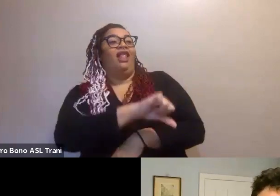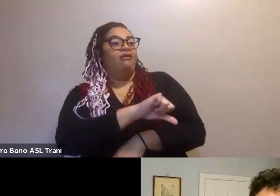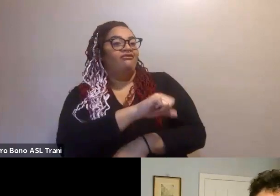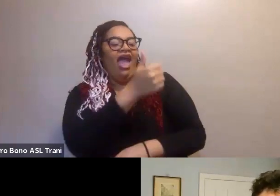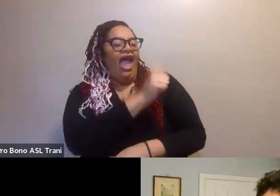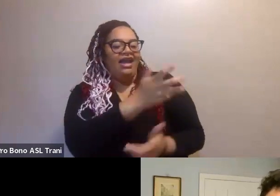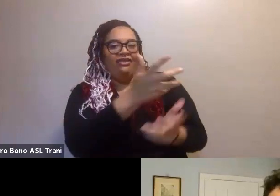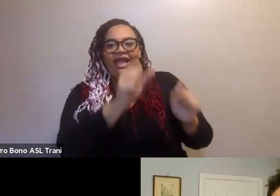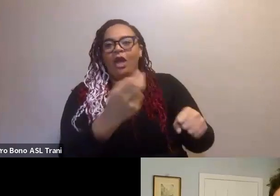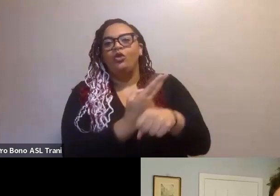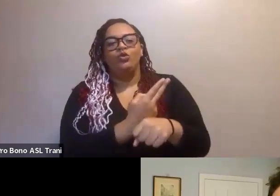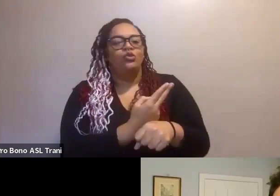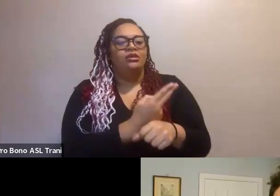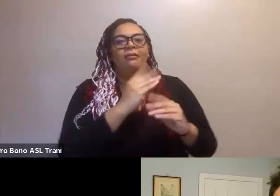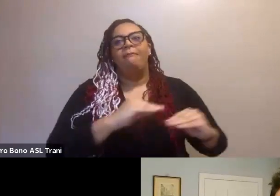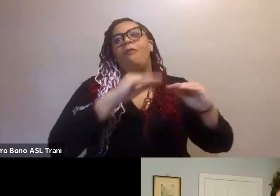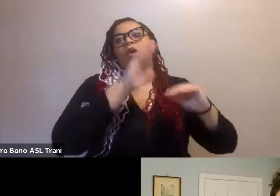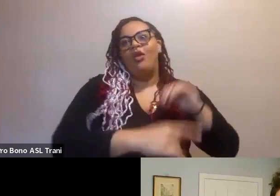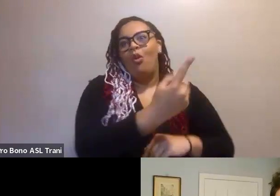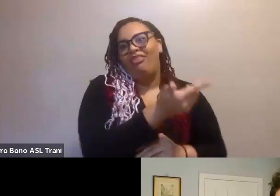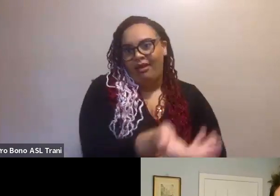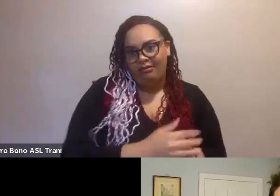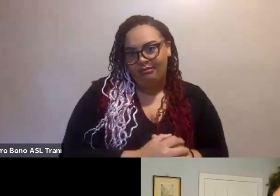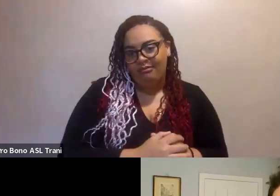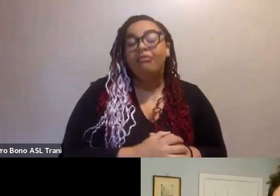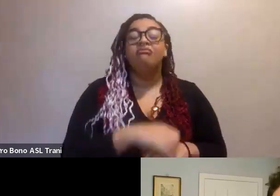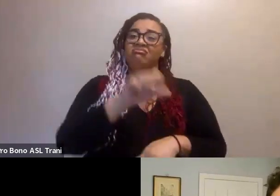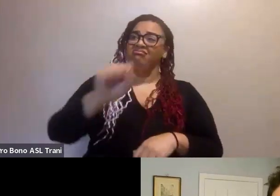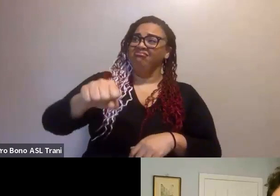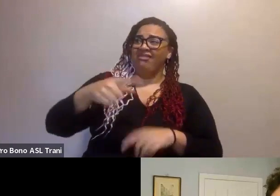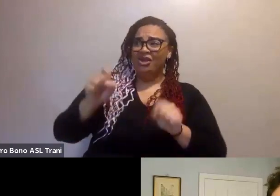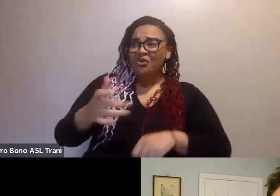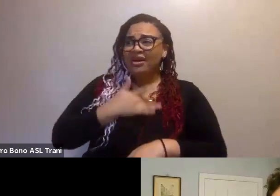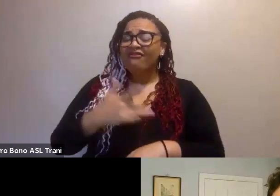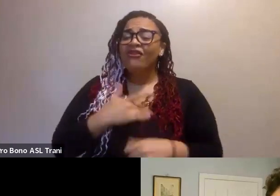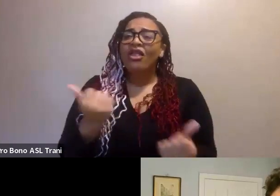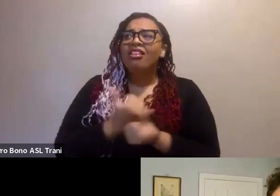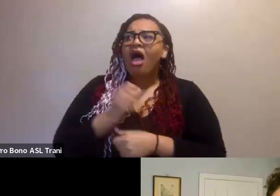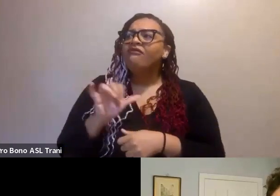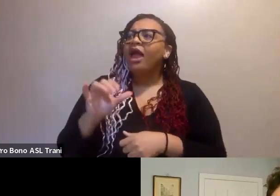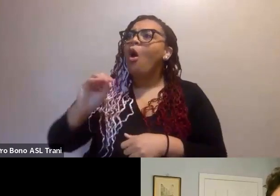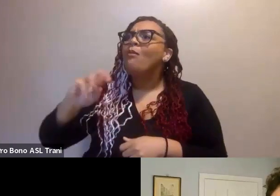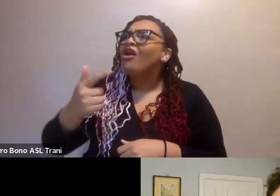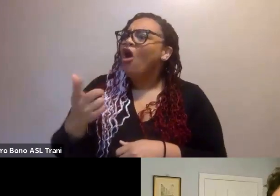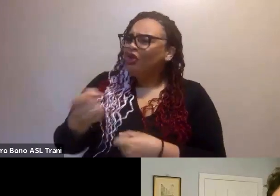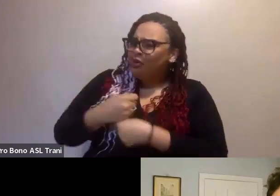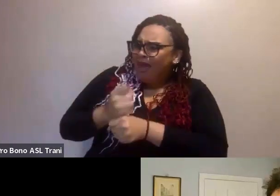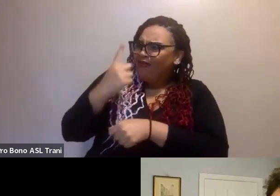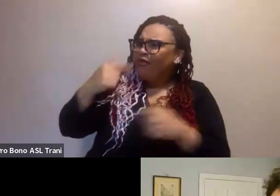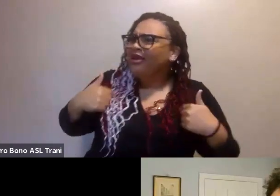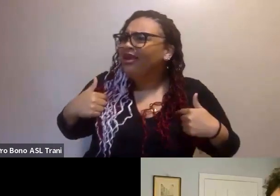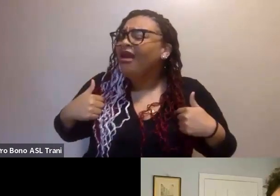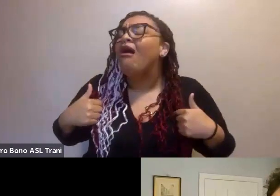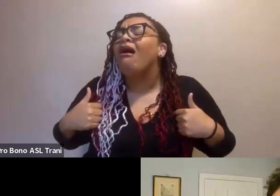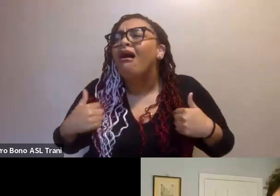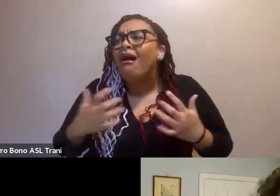Yeah. It makes, and it's like, you can feel the love from, if you got this, like, oh, wow, you made this for me. Aw, you